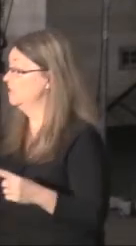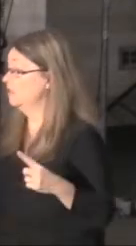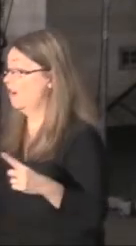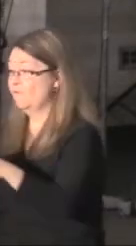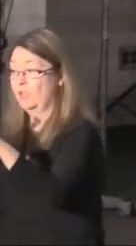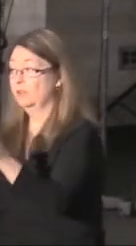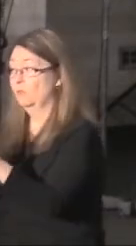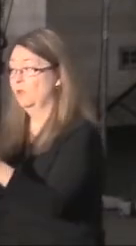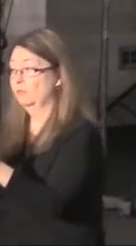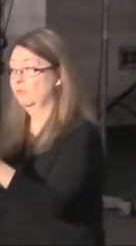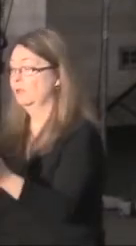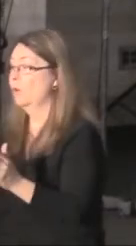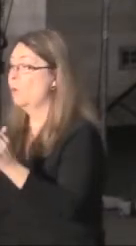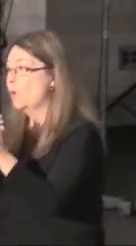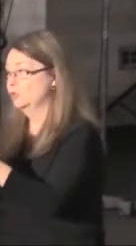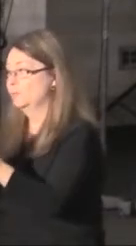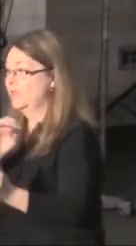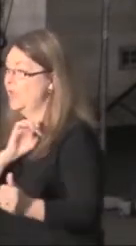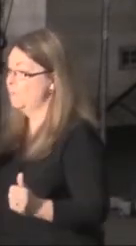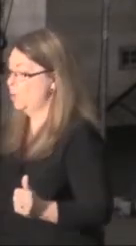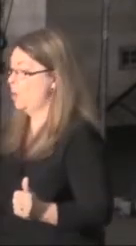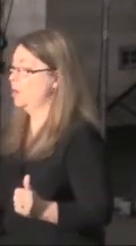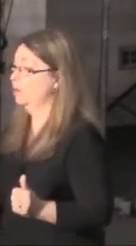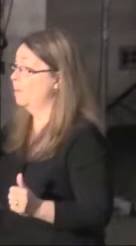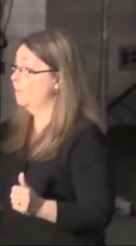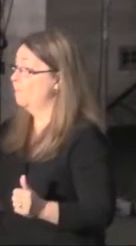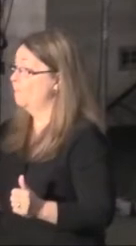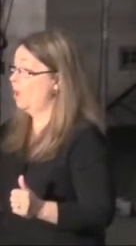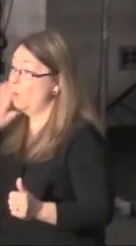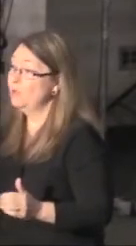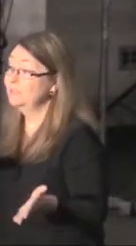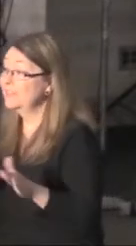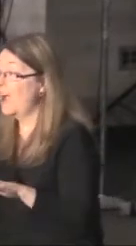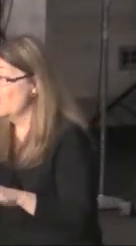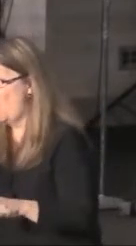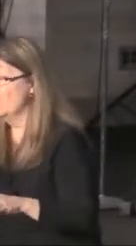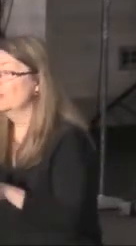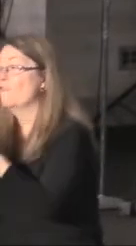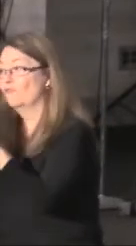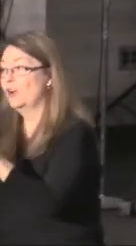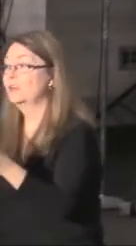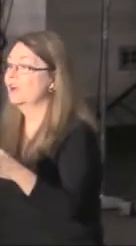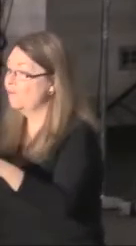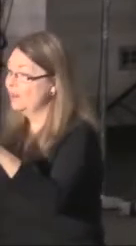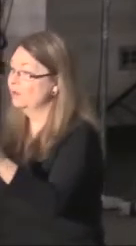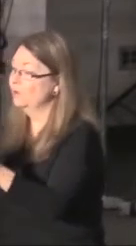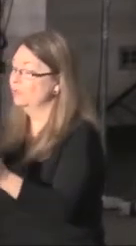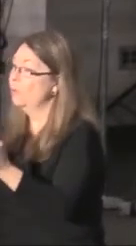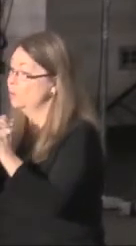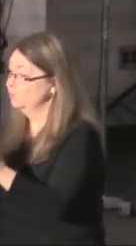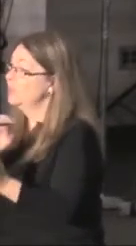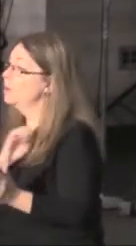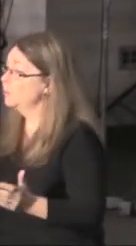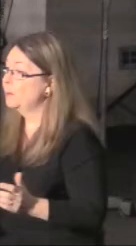confront and conflict emperor worship. Well, Paul's going to die because what does the gospel do? It confronts and it conflicts emperor worship.